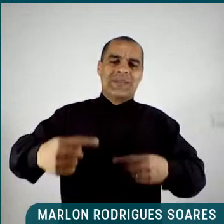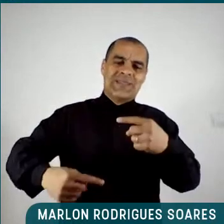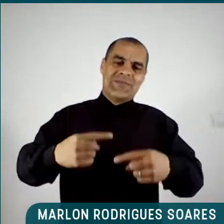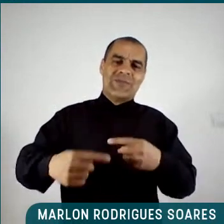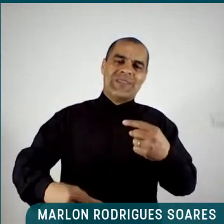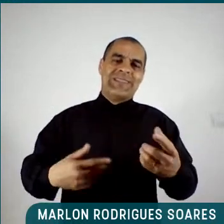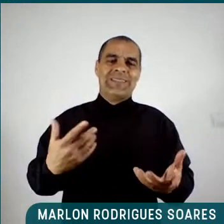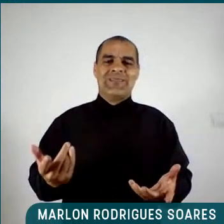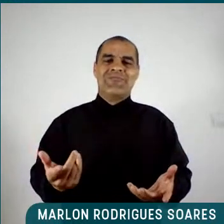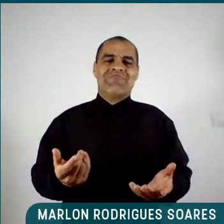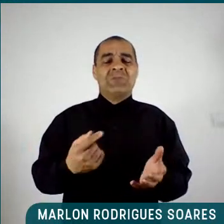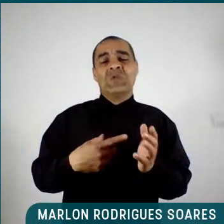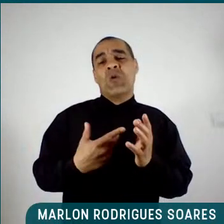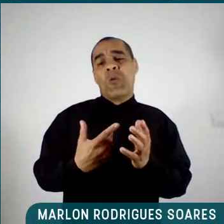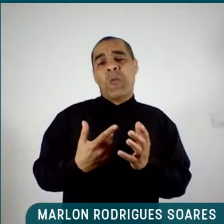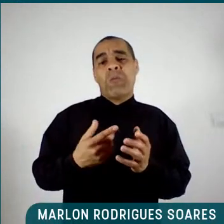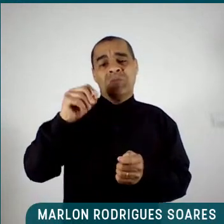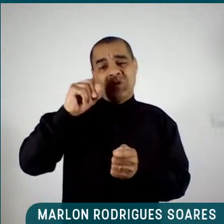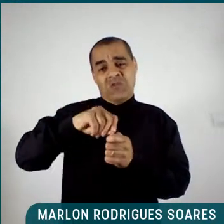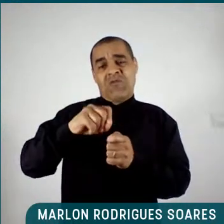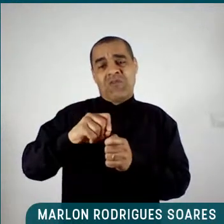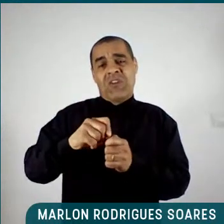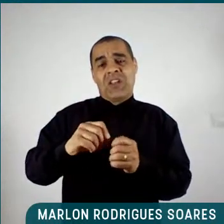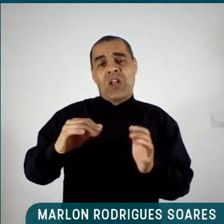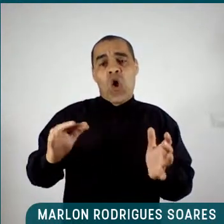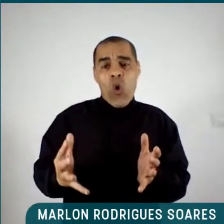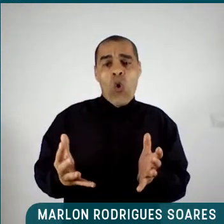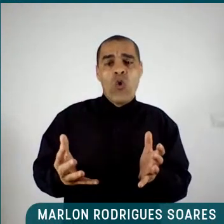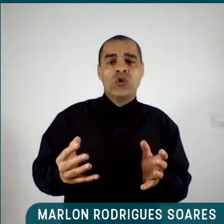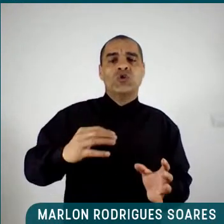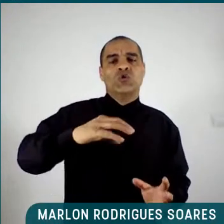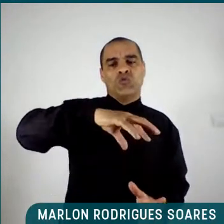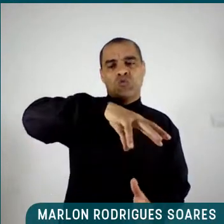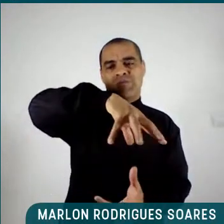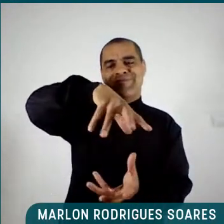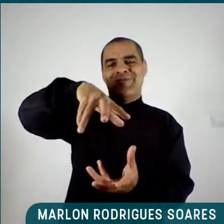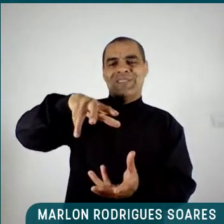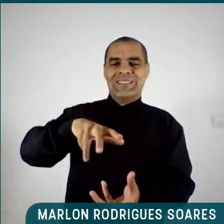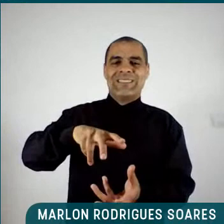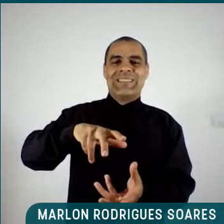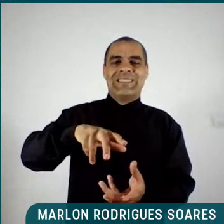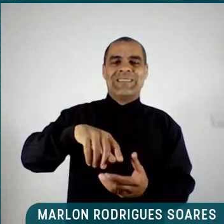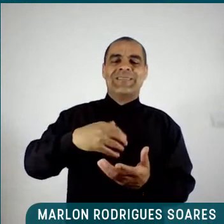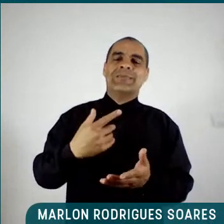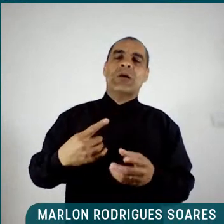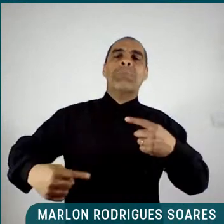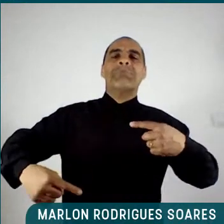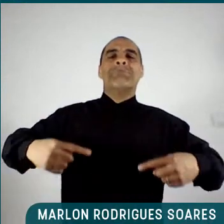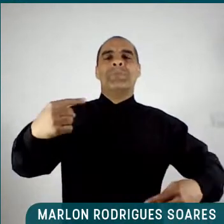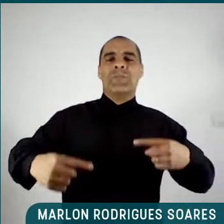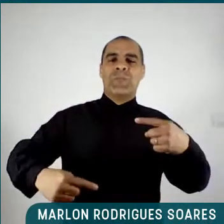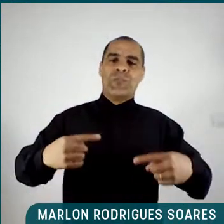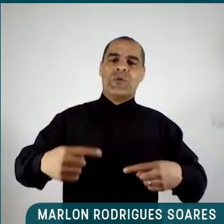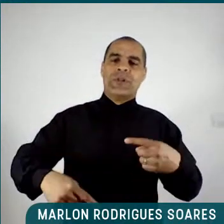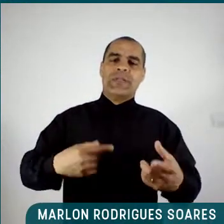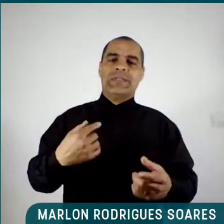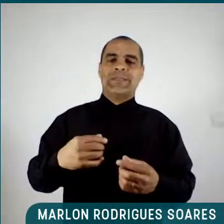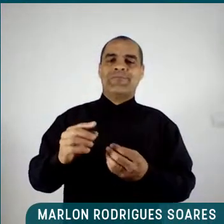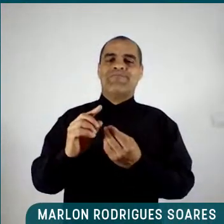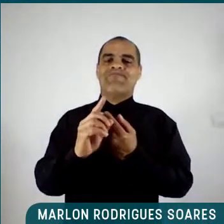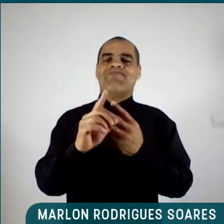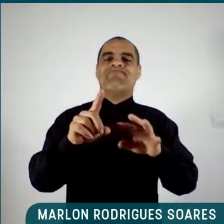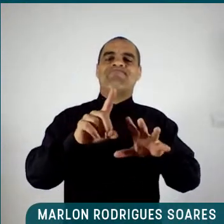the shocks as a result of the public policies that have been applied all over the world. These are